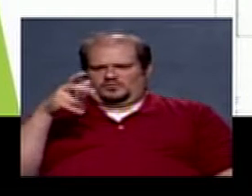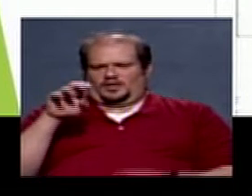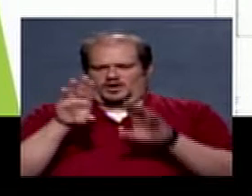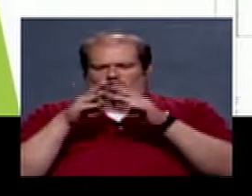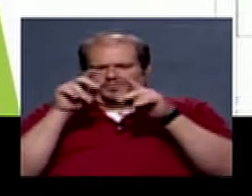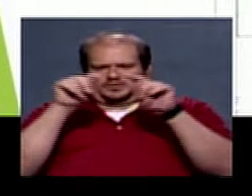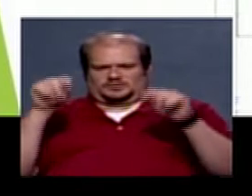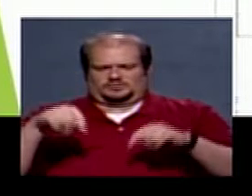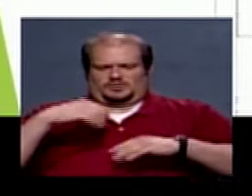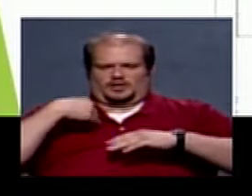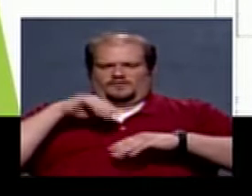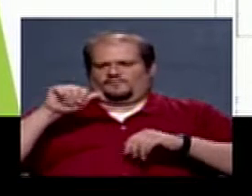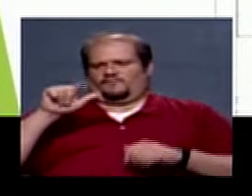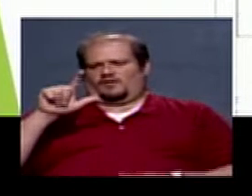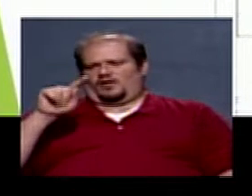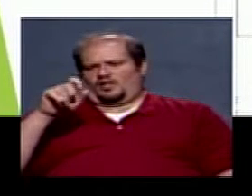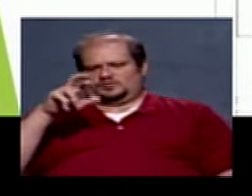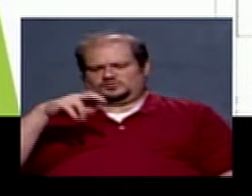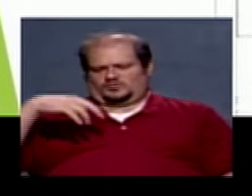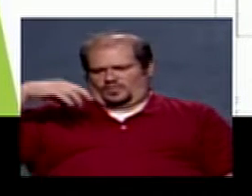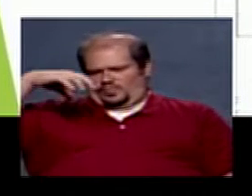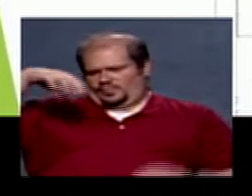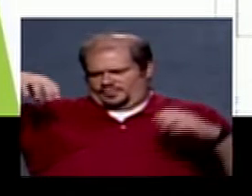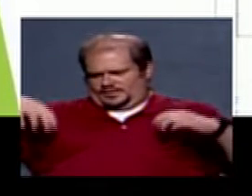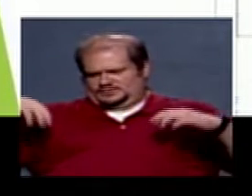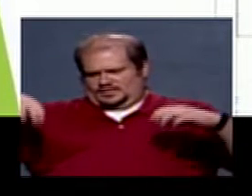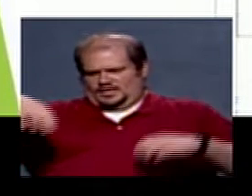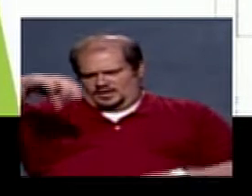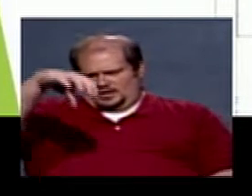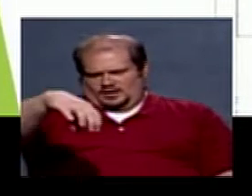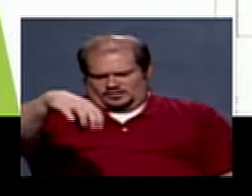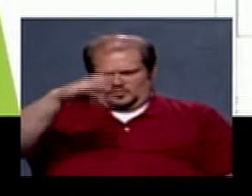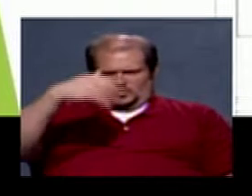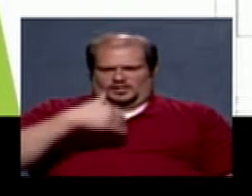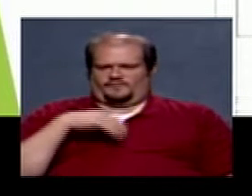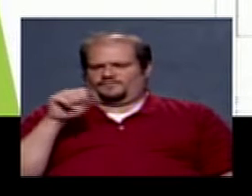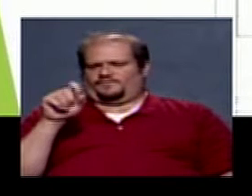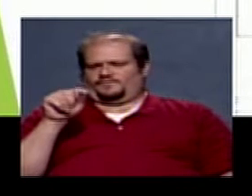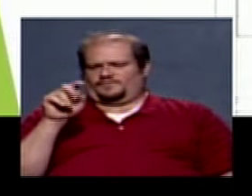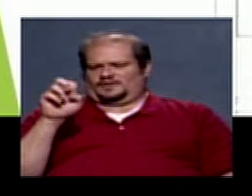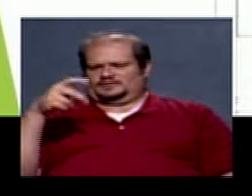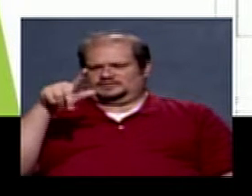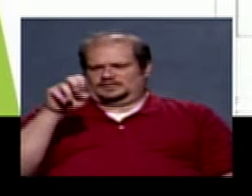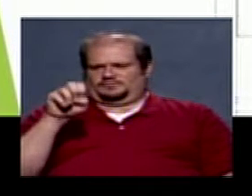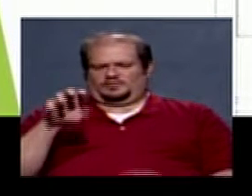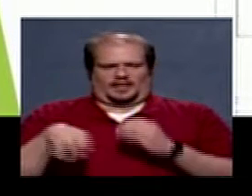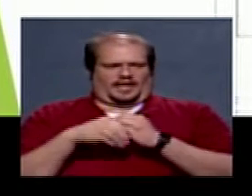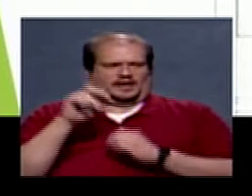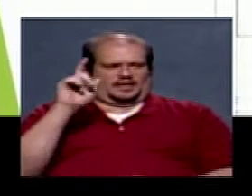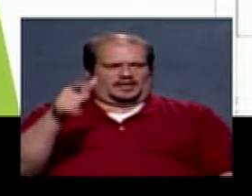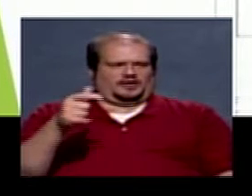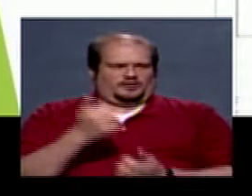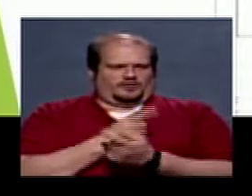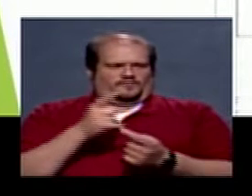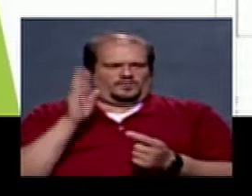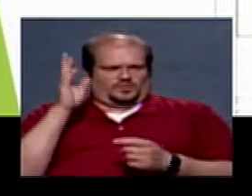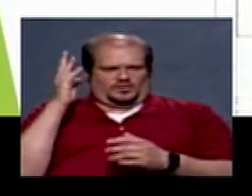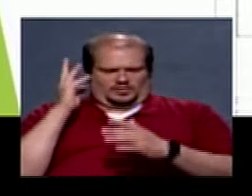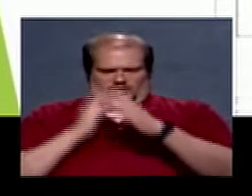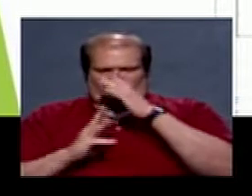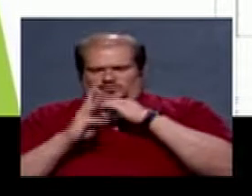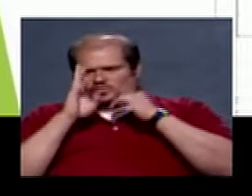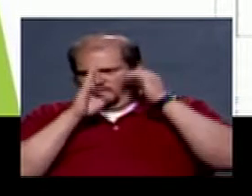There are altars on the sides and the main one in the back, which will have the steeple added at a later date. Everyone will come through the